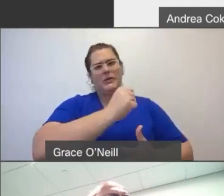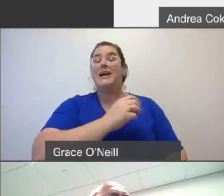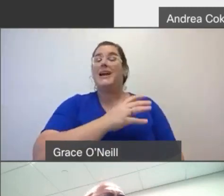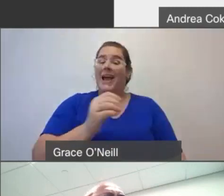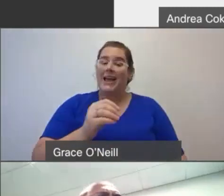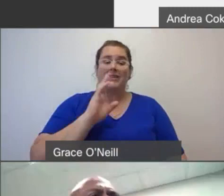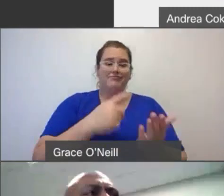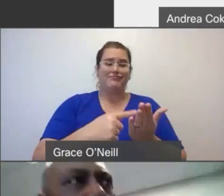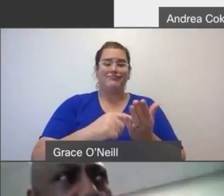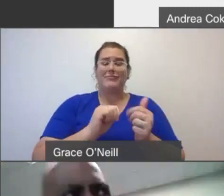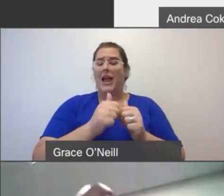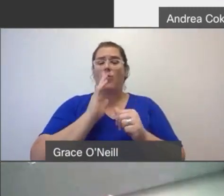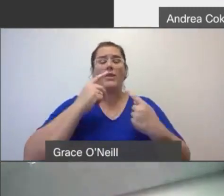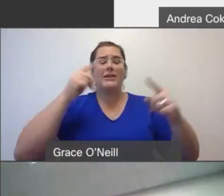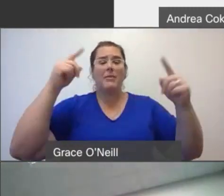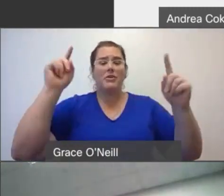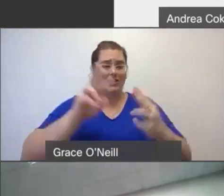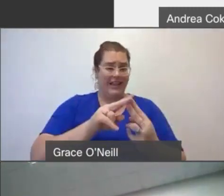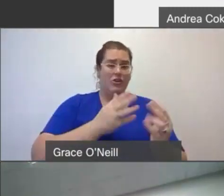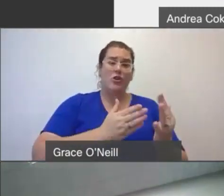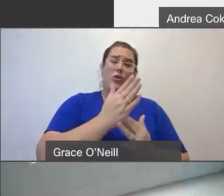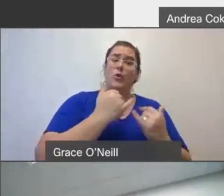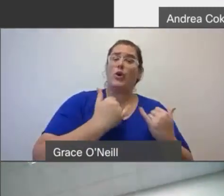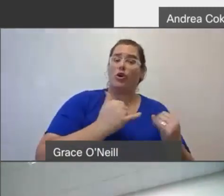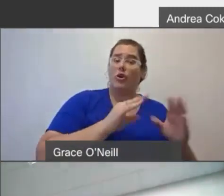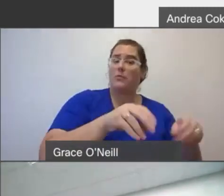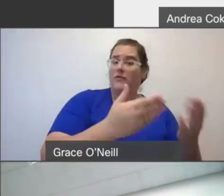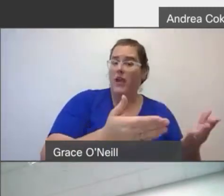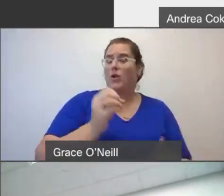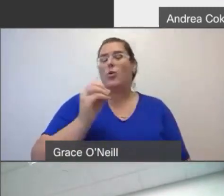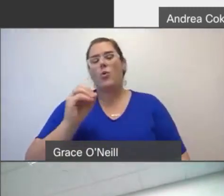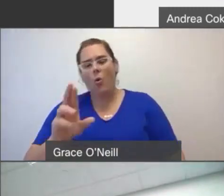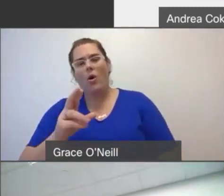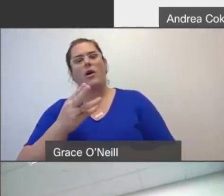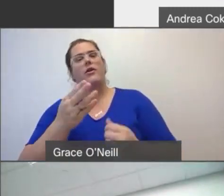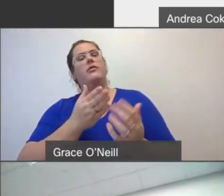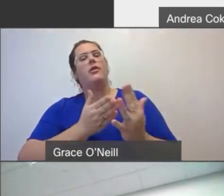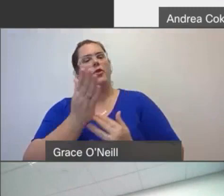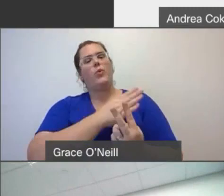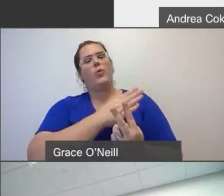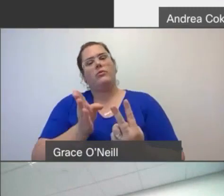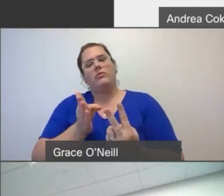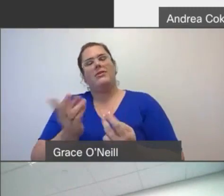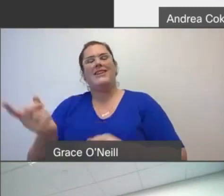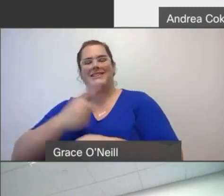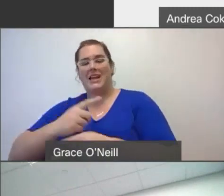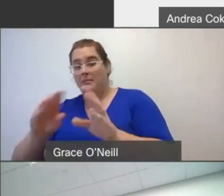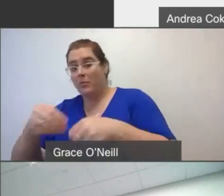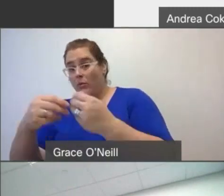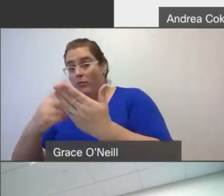accomplish that, either through their current provider or through the day provider or some combination of all of